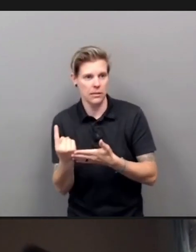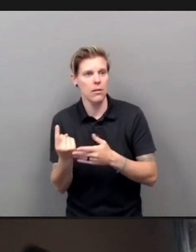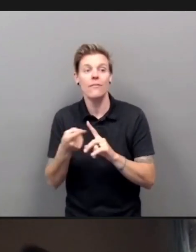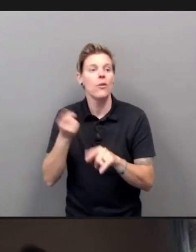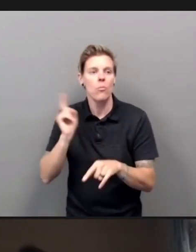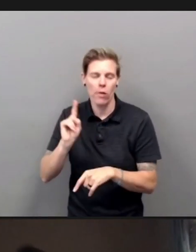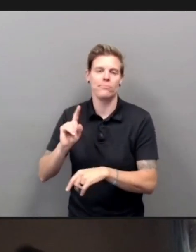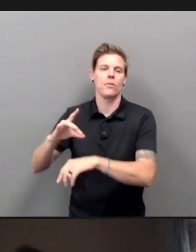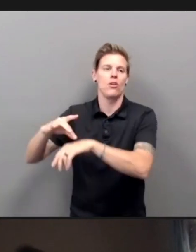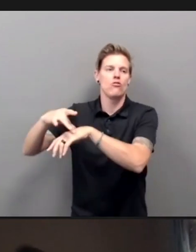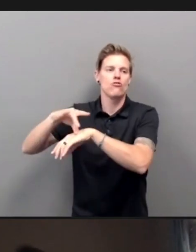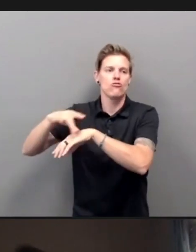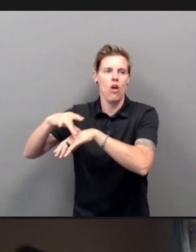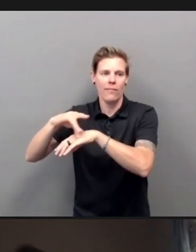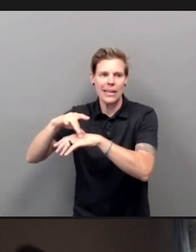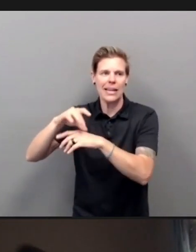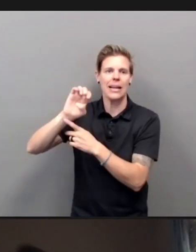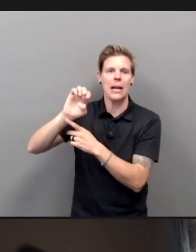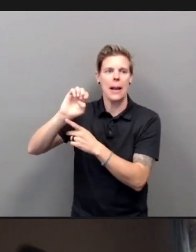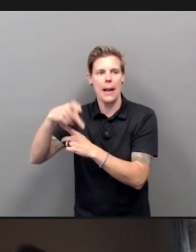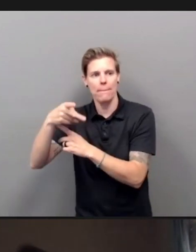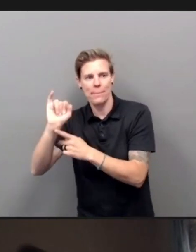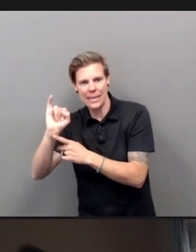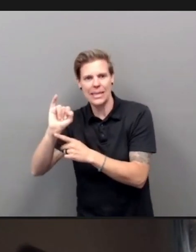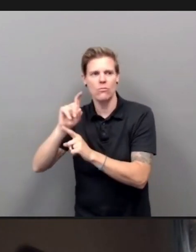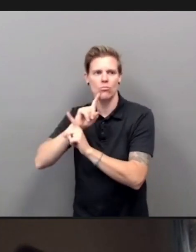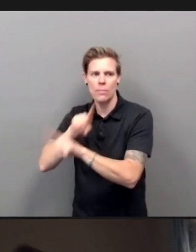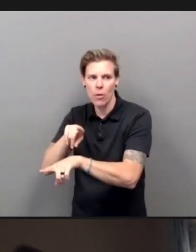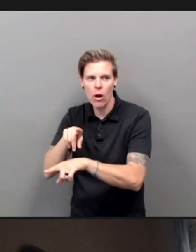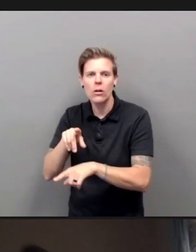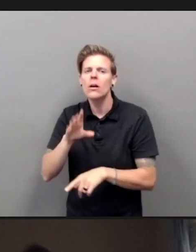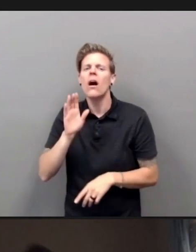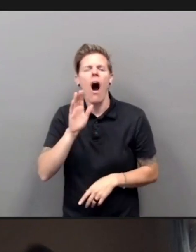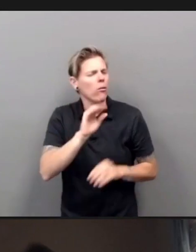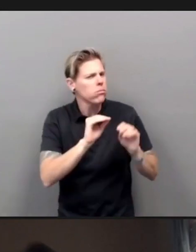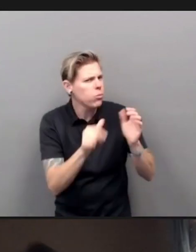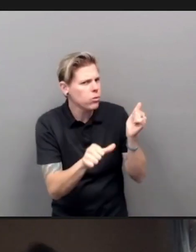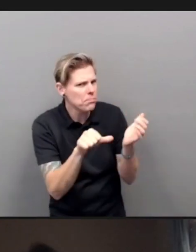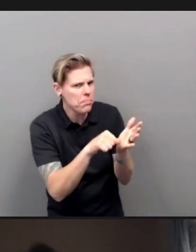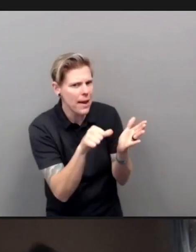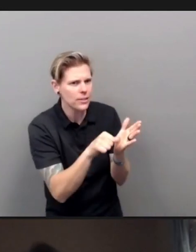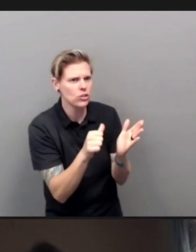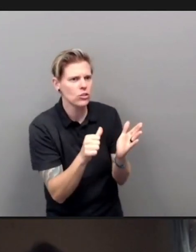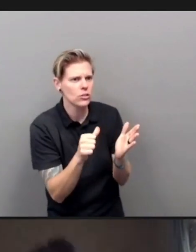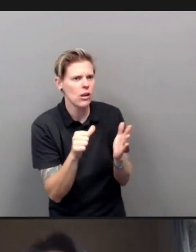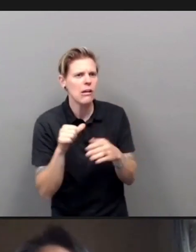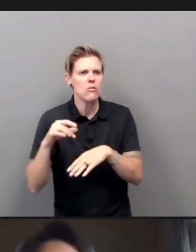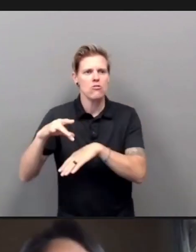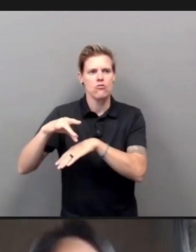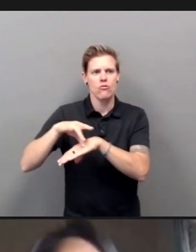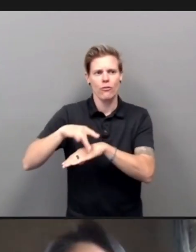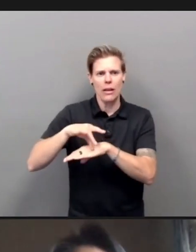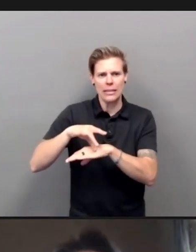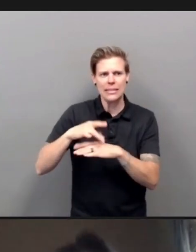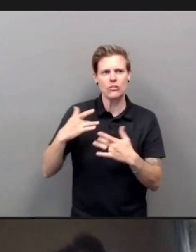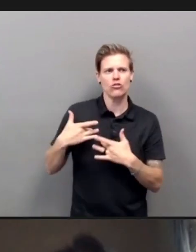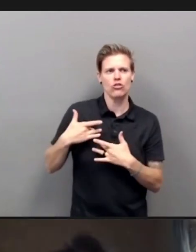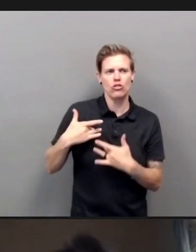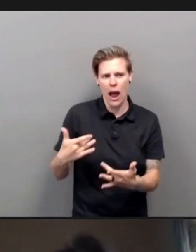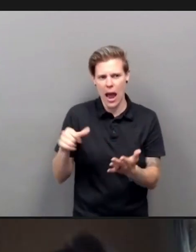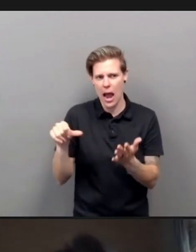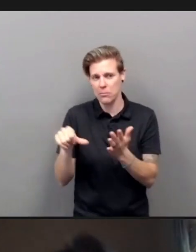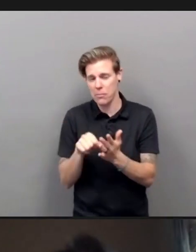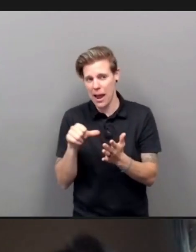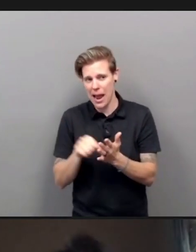epidemiology report. Yeah, and what page? Oh, I'm on geographic trends on page 1 to the third